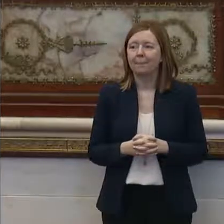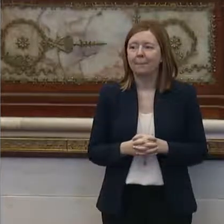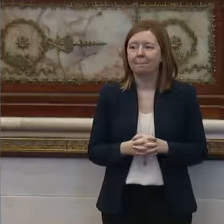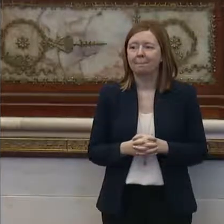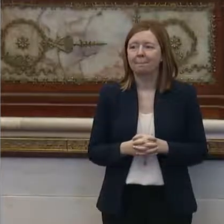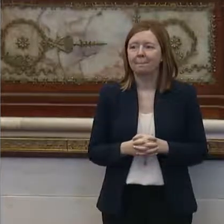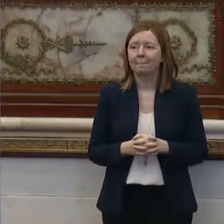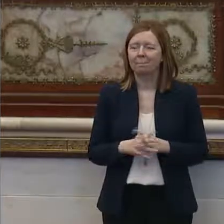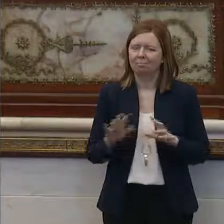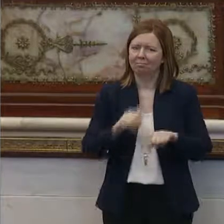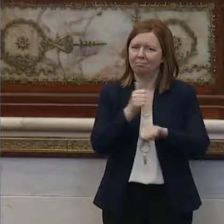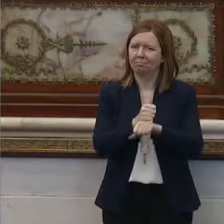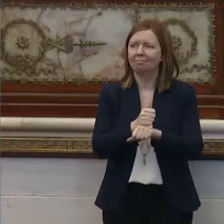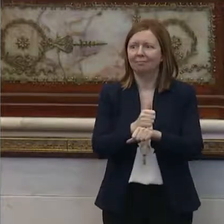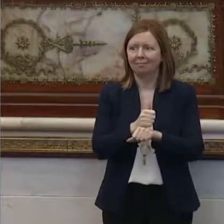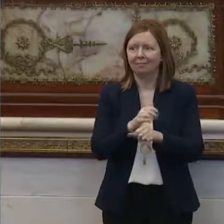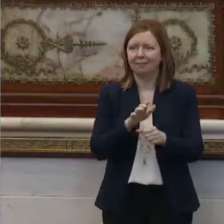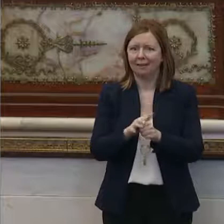Just to establish a quorum.